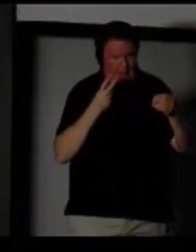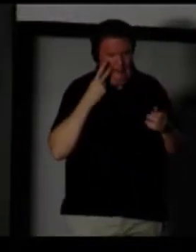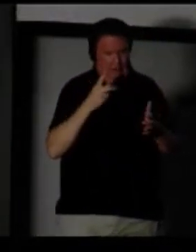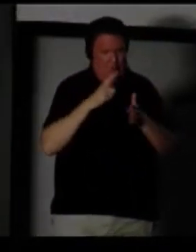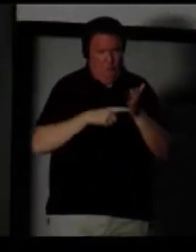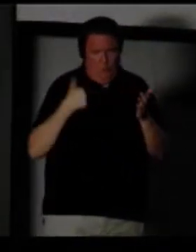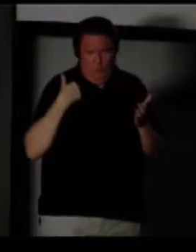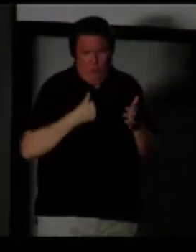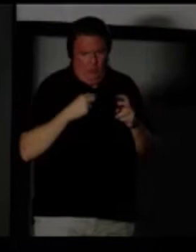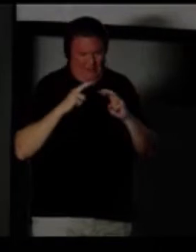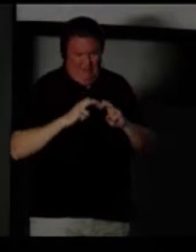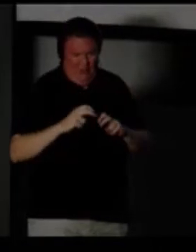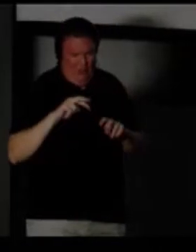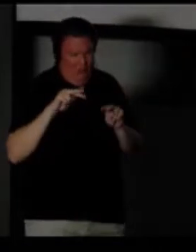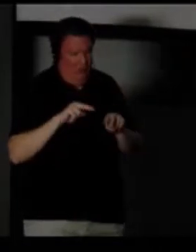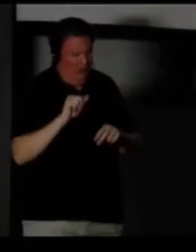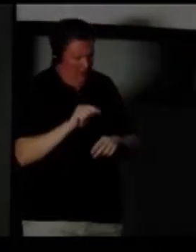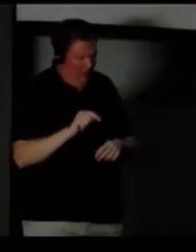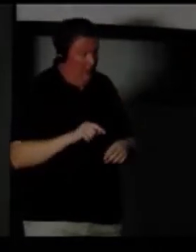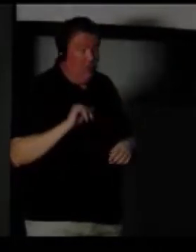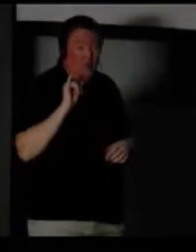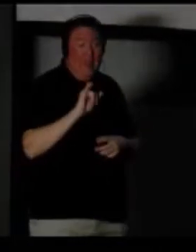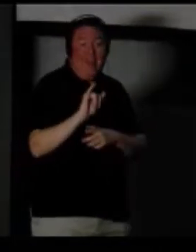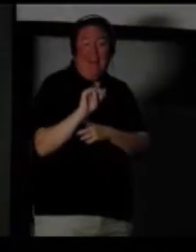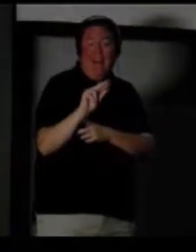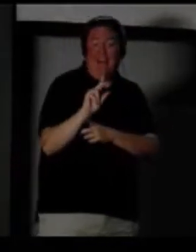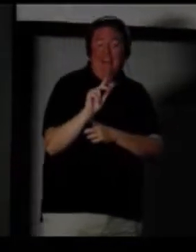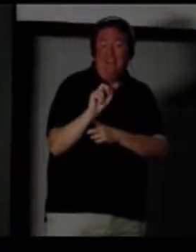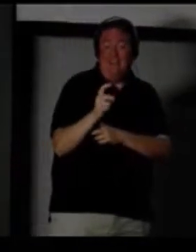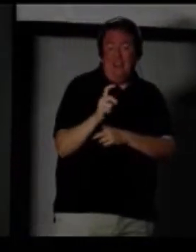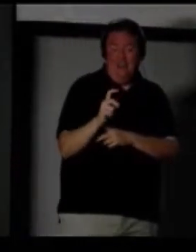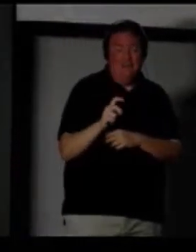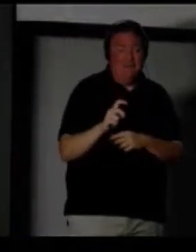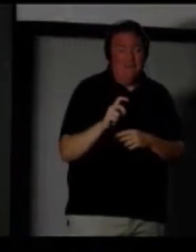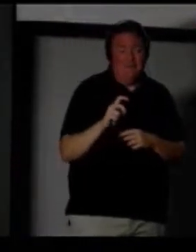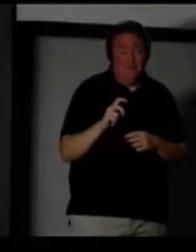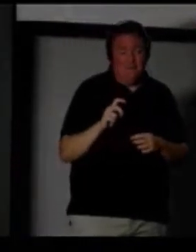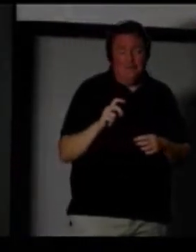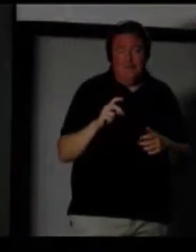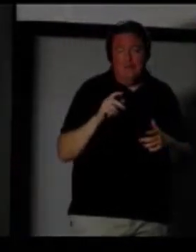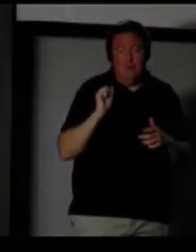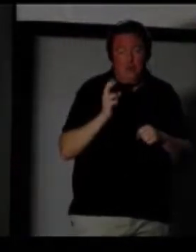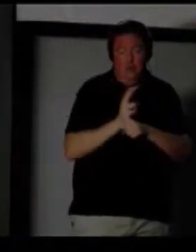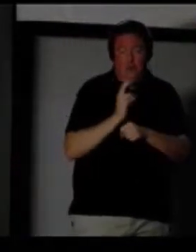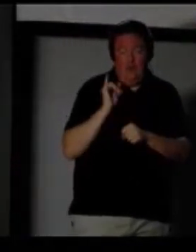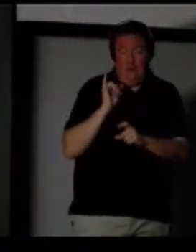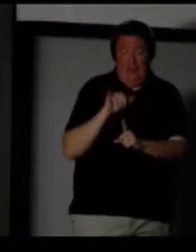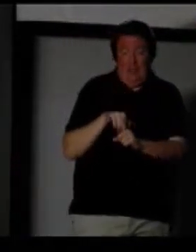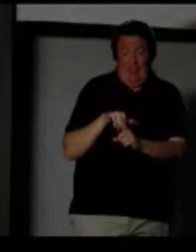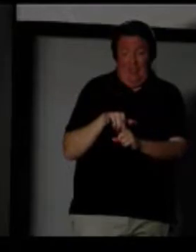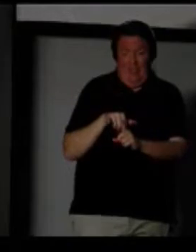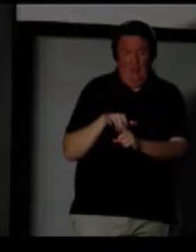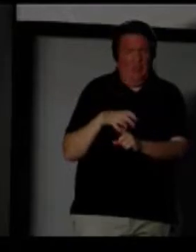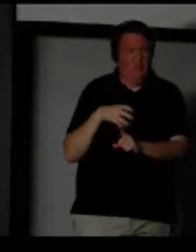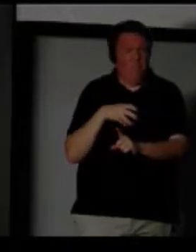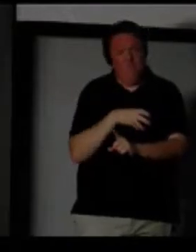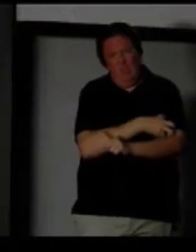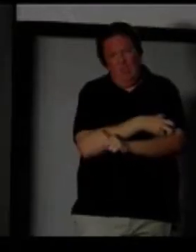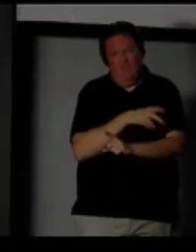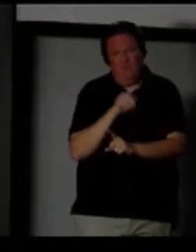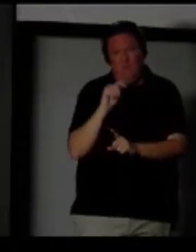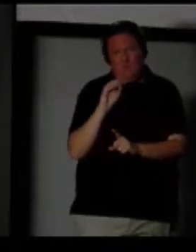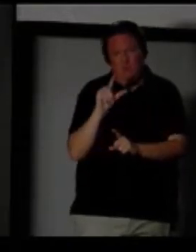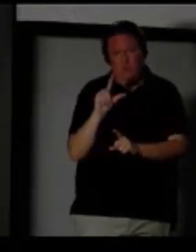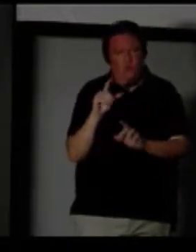at. And this index, or digital version, could be used as a powerful tool to compare and